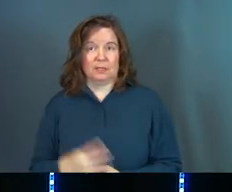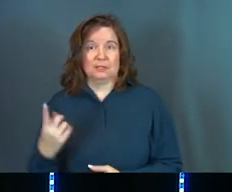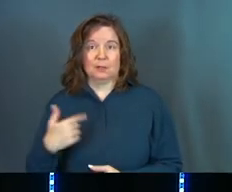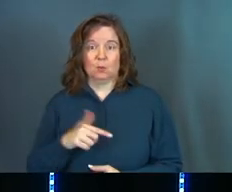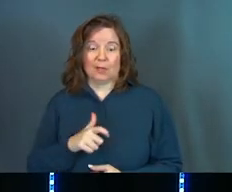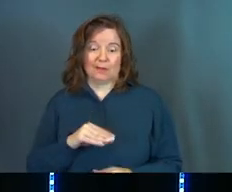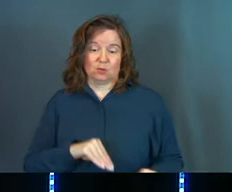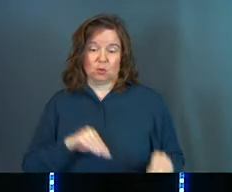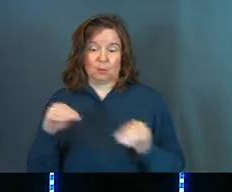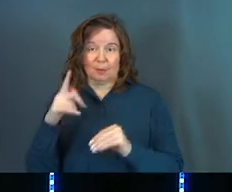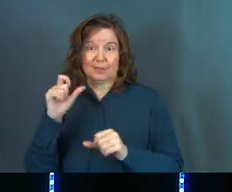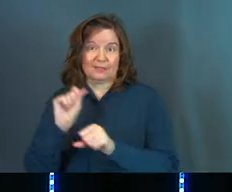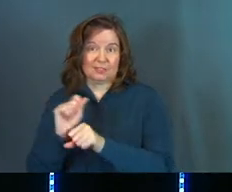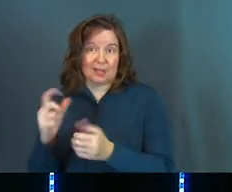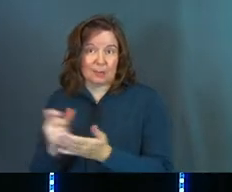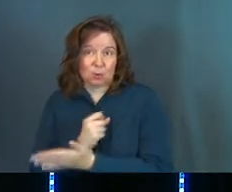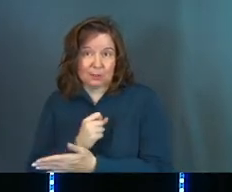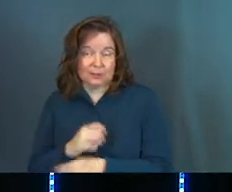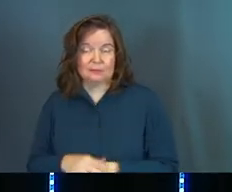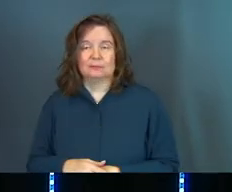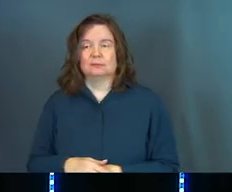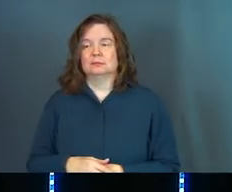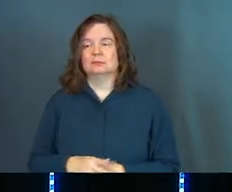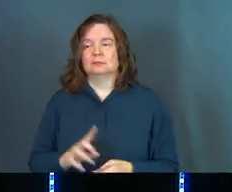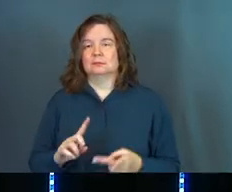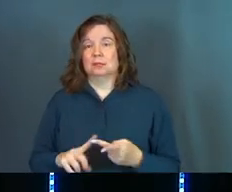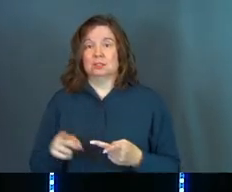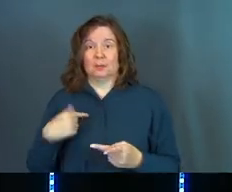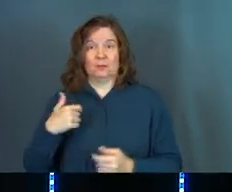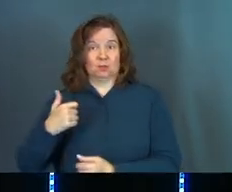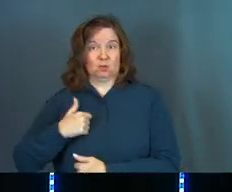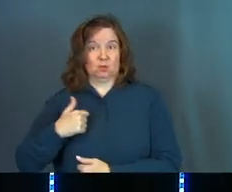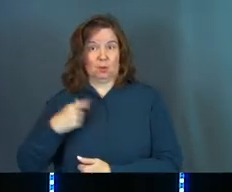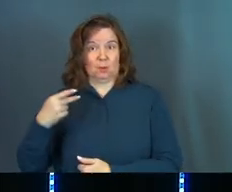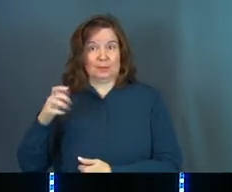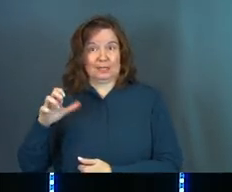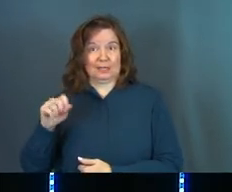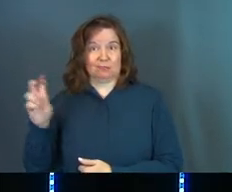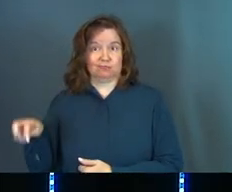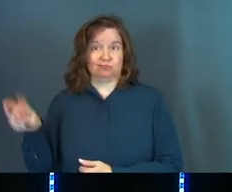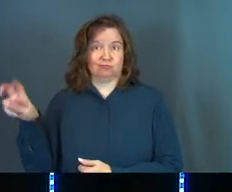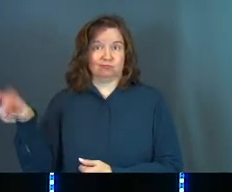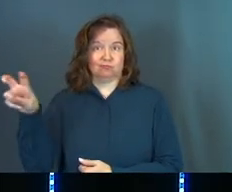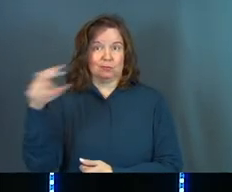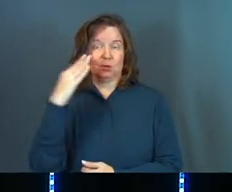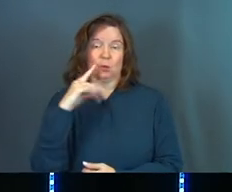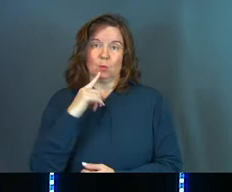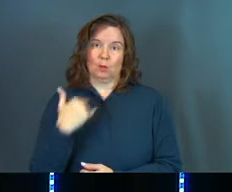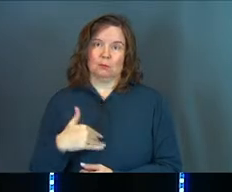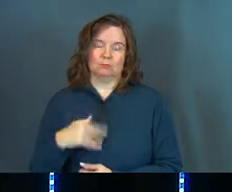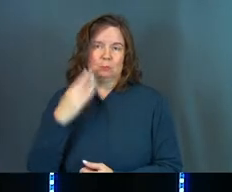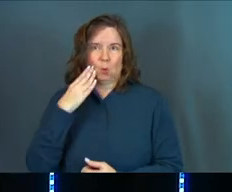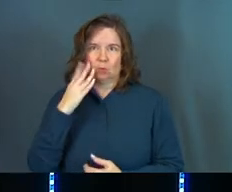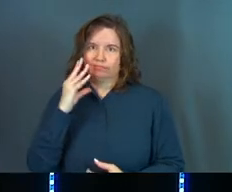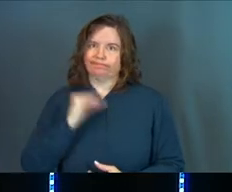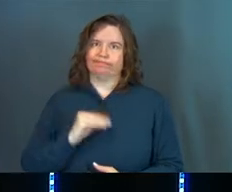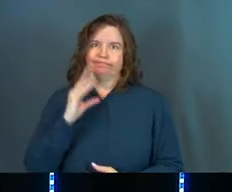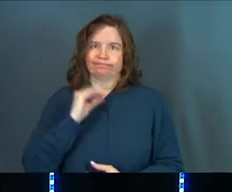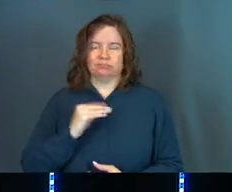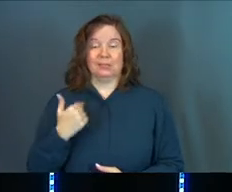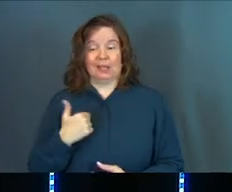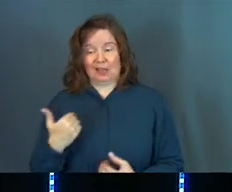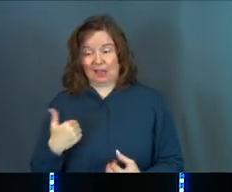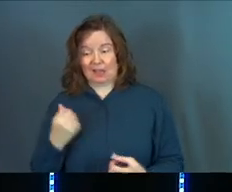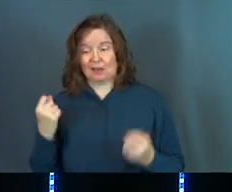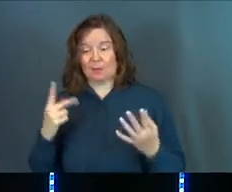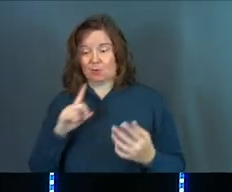Sometimes we have to move because of a job opportunity. Some of you soldiers of PCS, and you just know this one really, really deeply. It's like